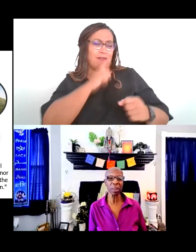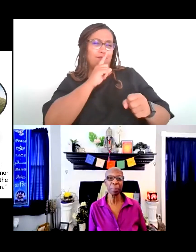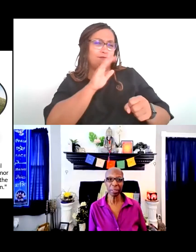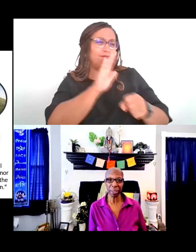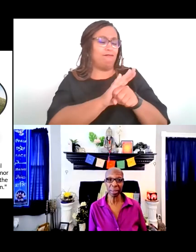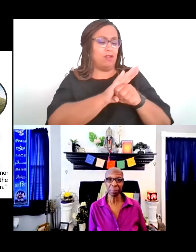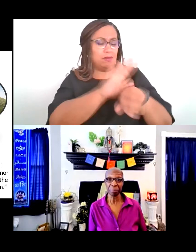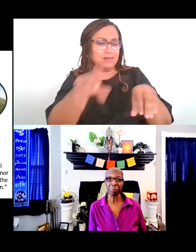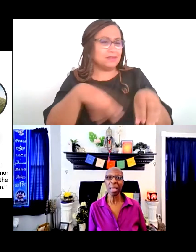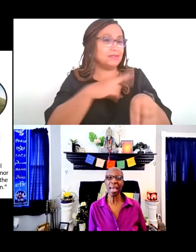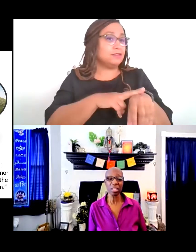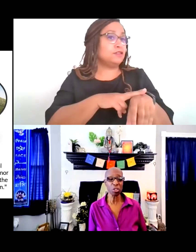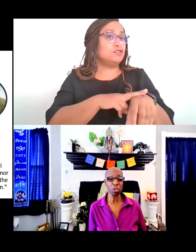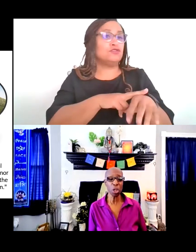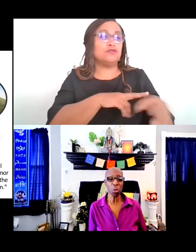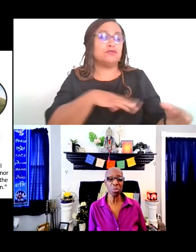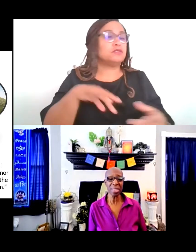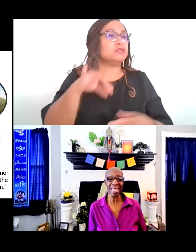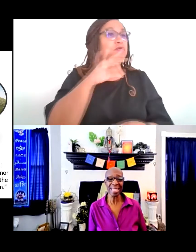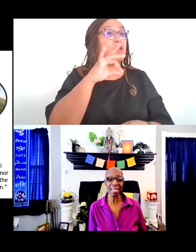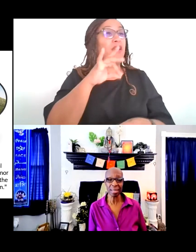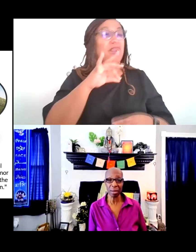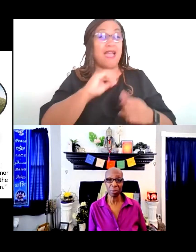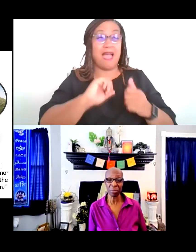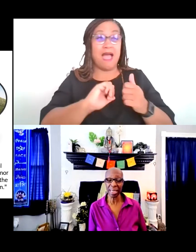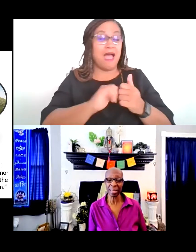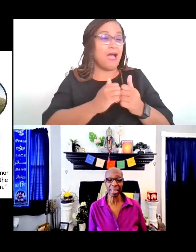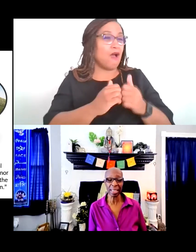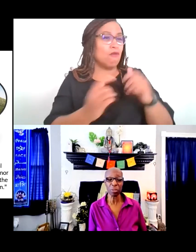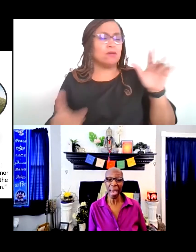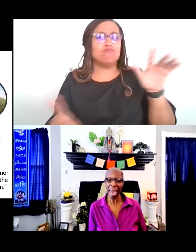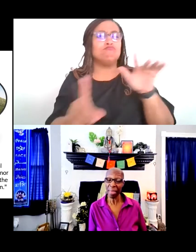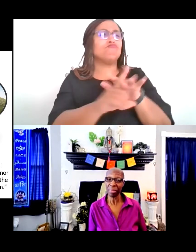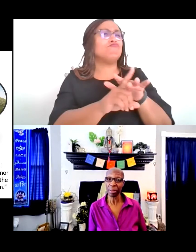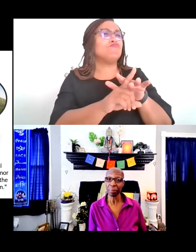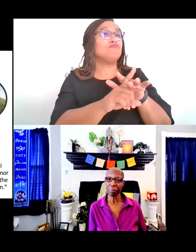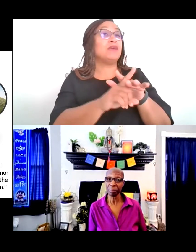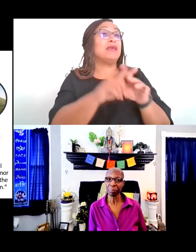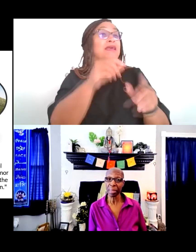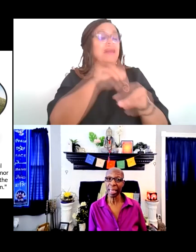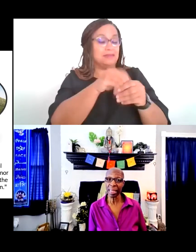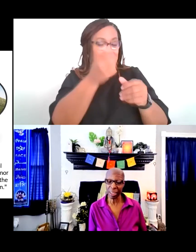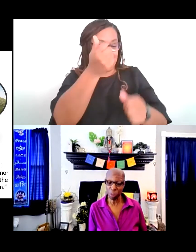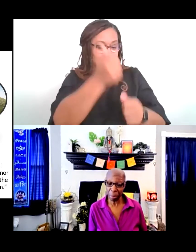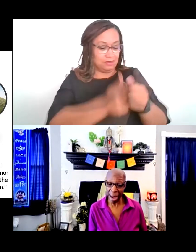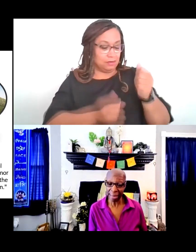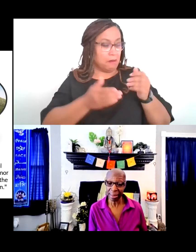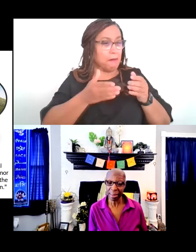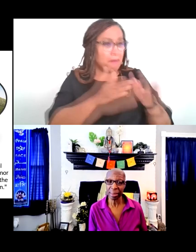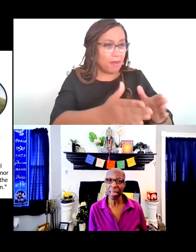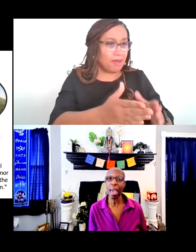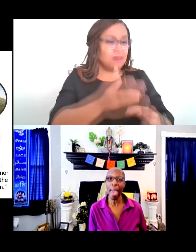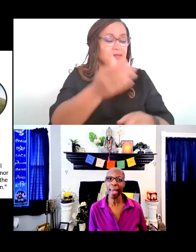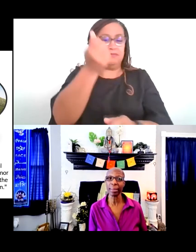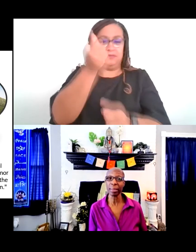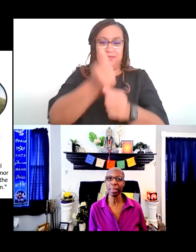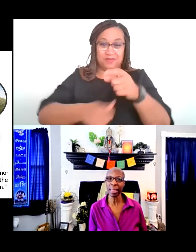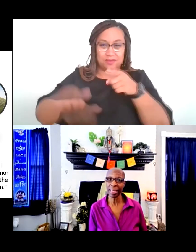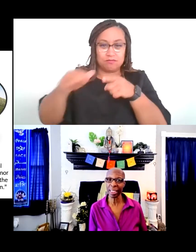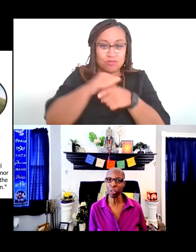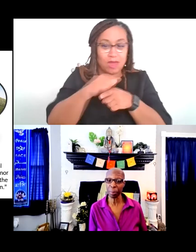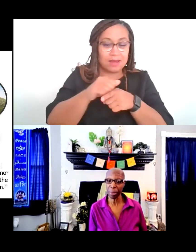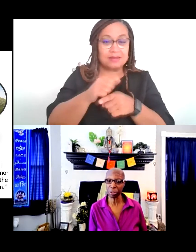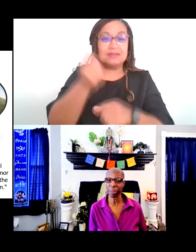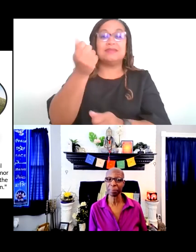of spirit as it shows itself in each path, in each practice, and